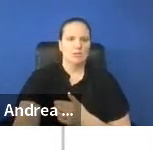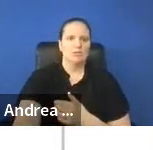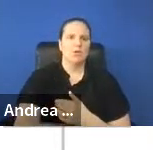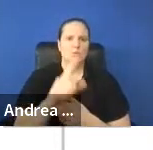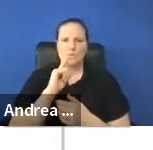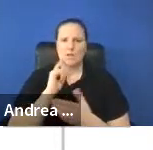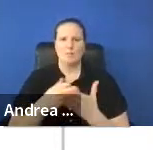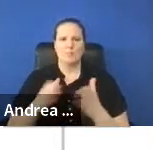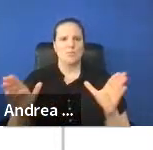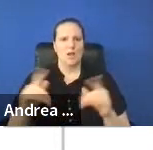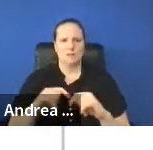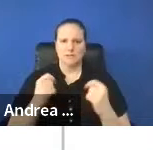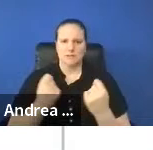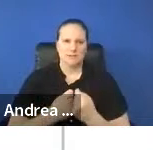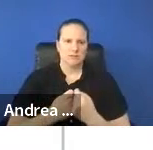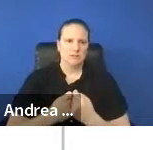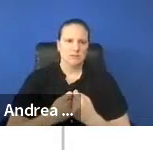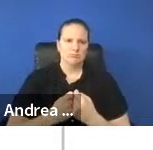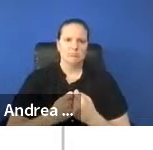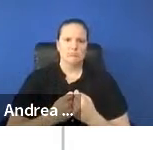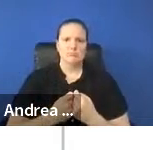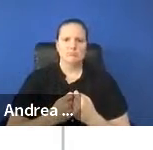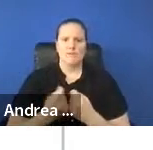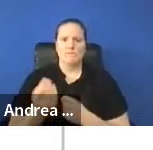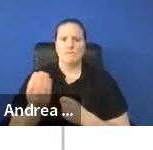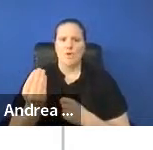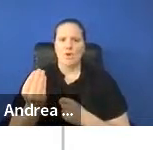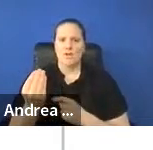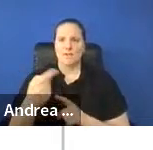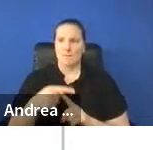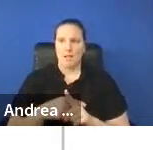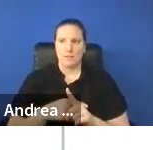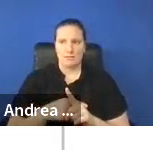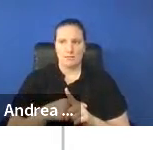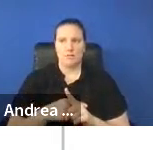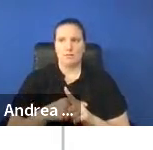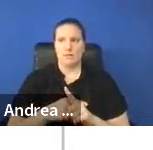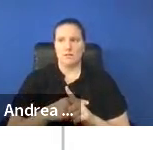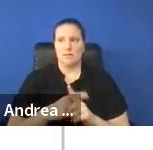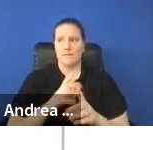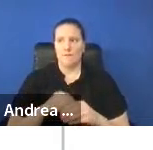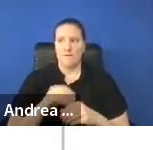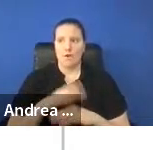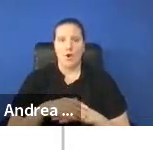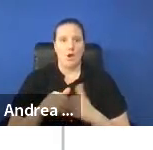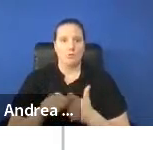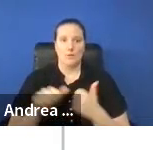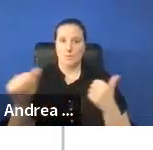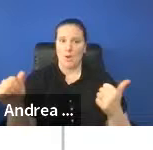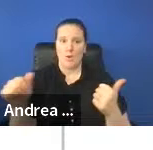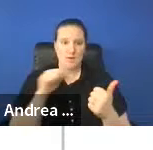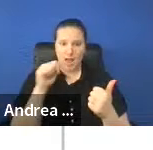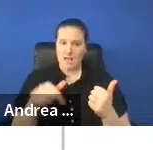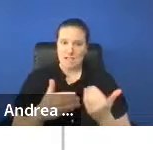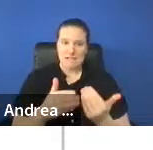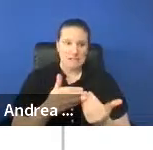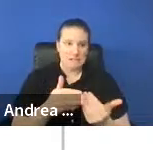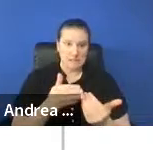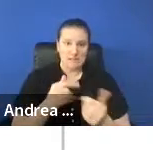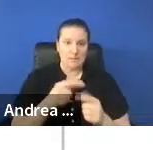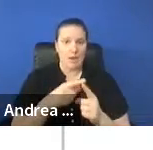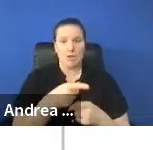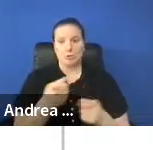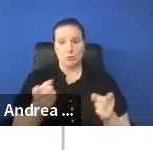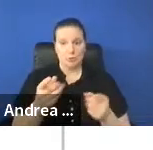broad team. We talked about meeting for 14 months. It's been done remotely. It hasn't been easy, but you all have